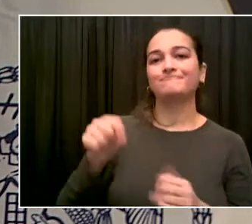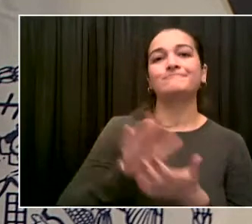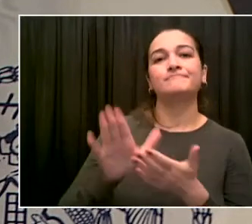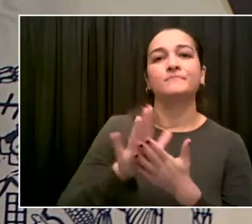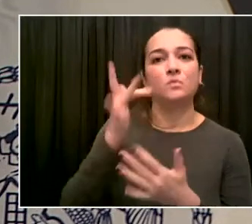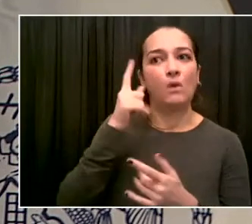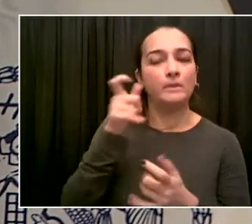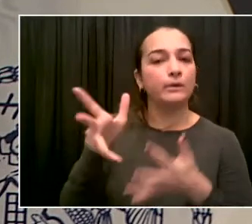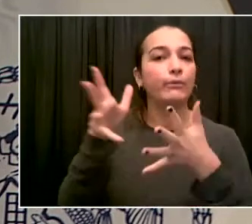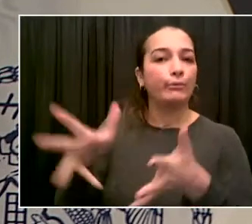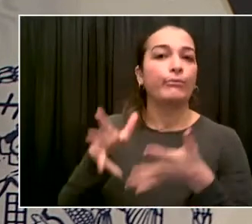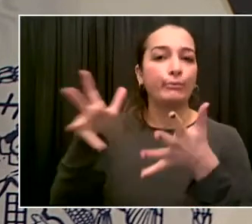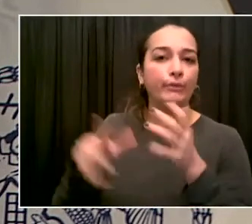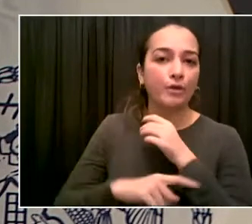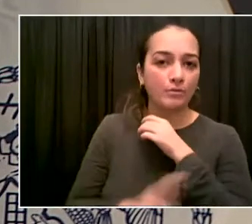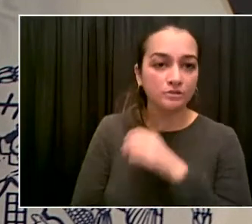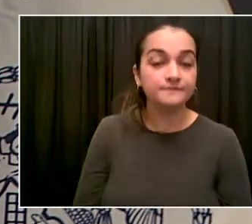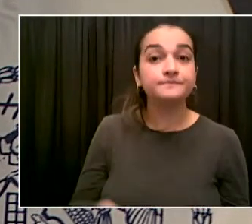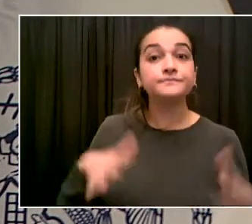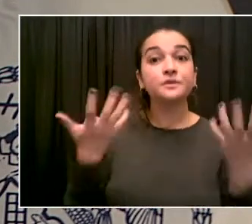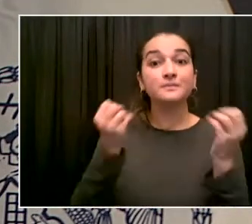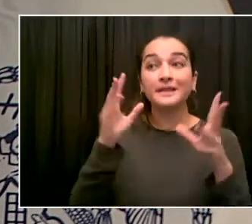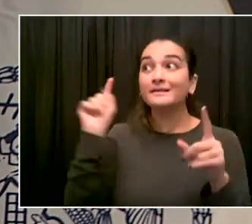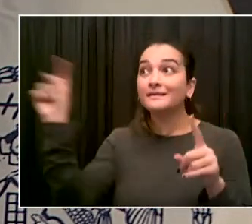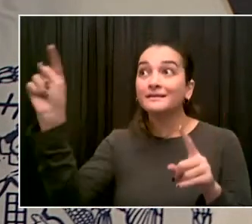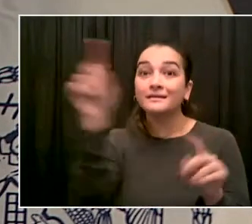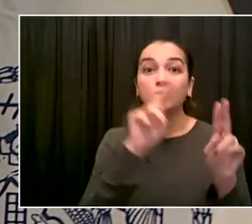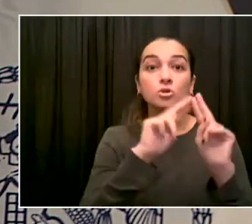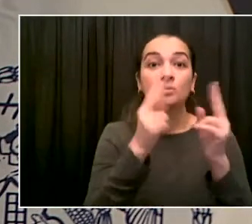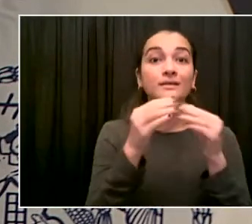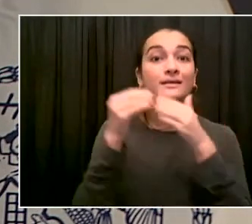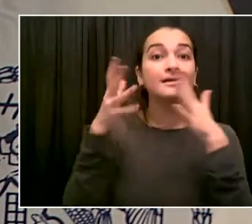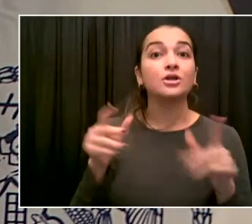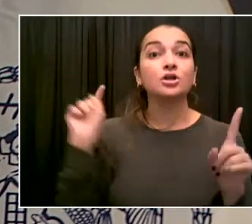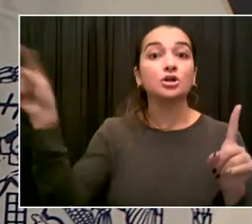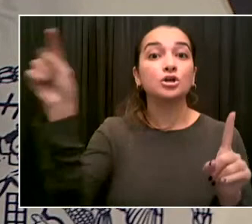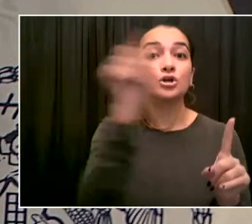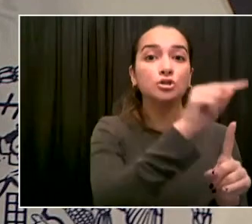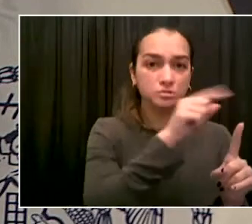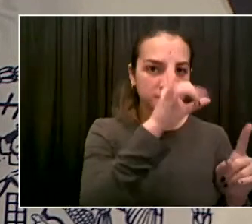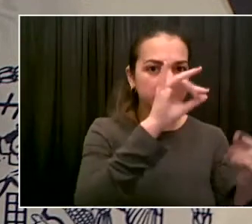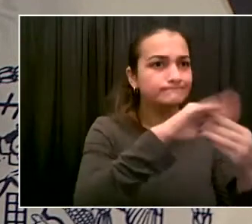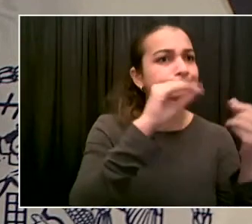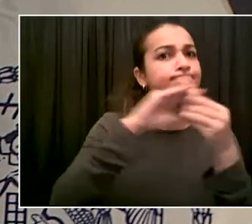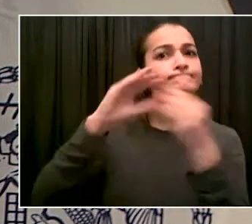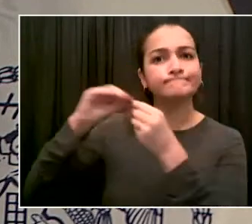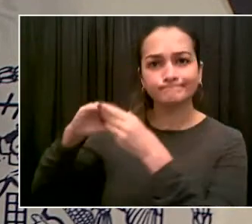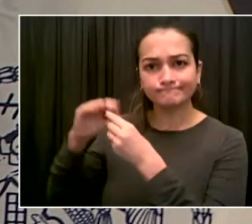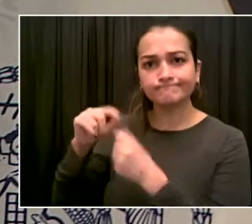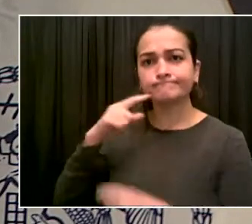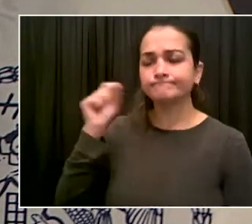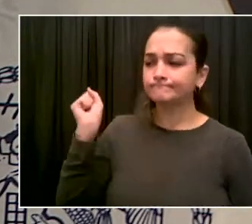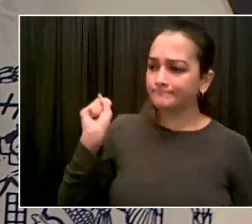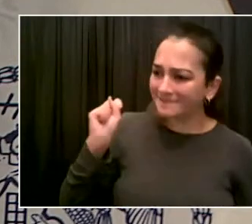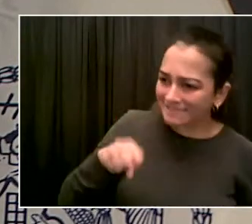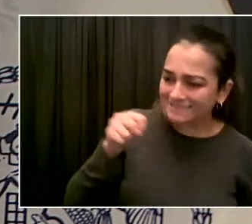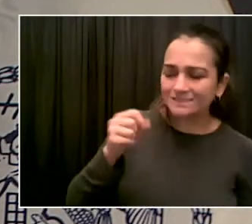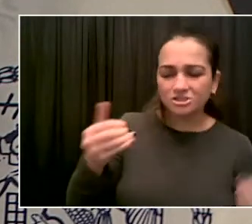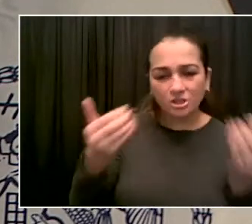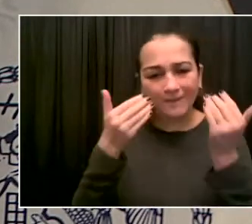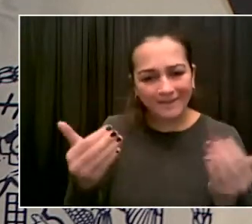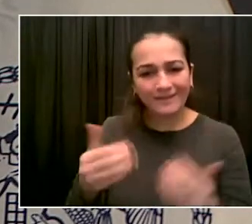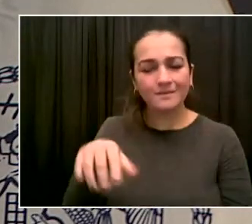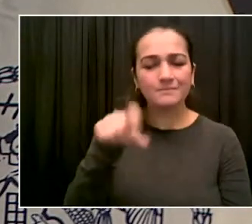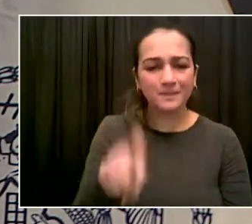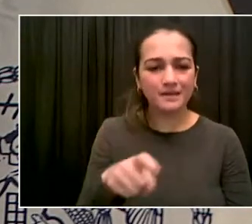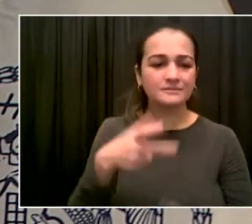We've got to do the right thing, and we've got to serve the people of the city. It's having a big impact in addition to the strength of the mandate and the vast numbers